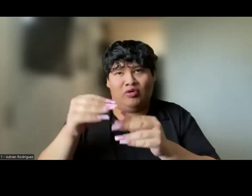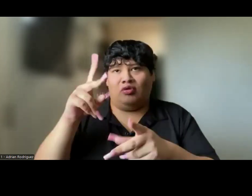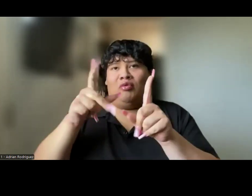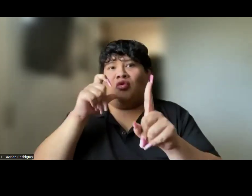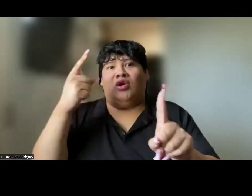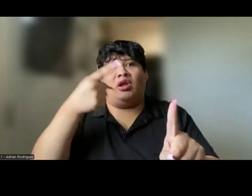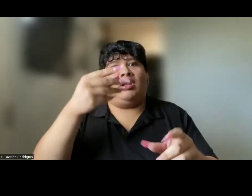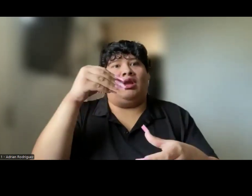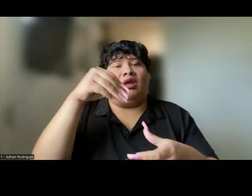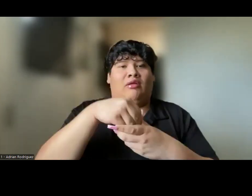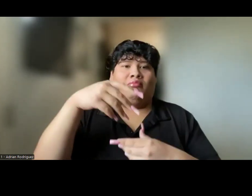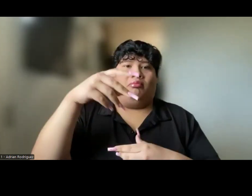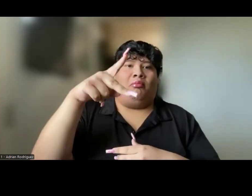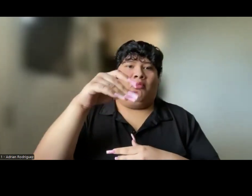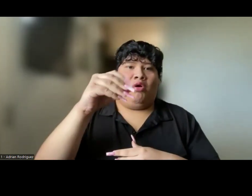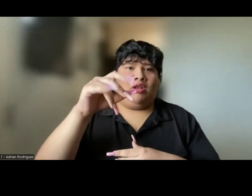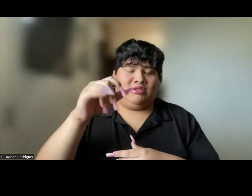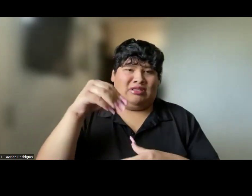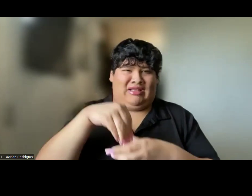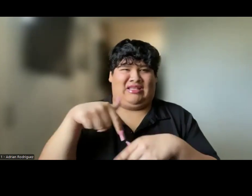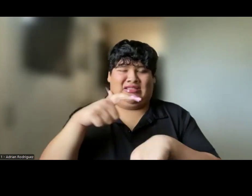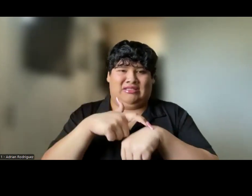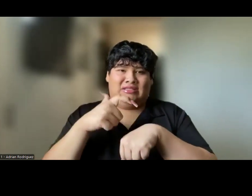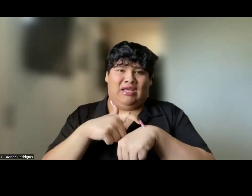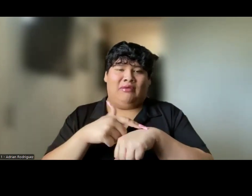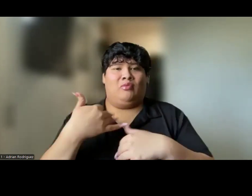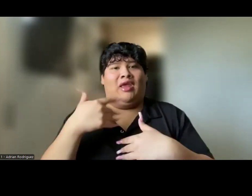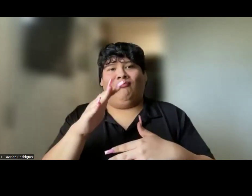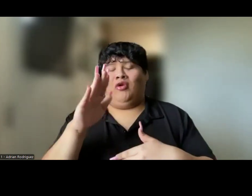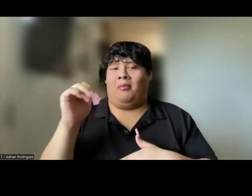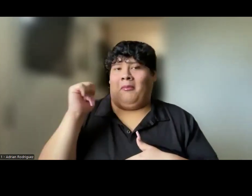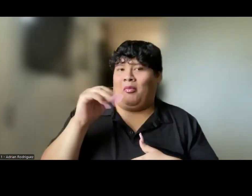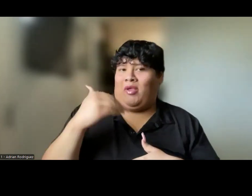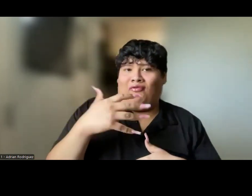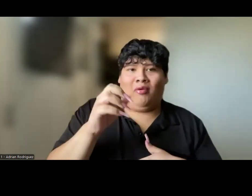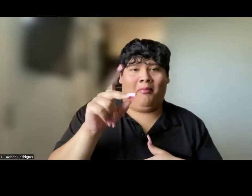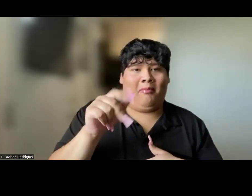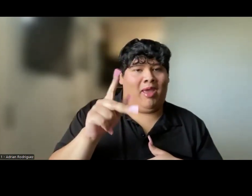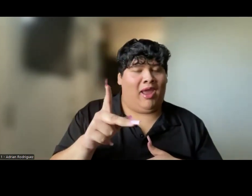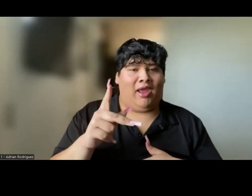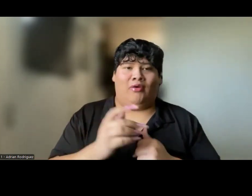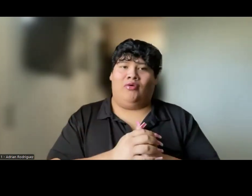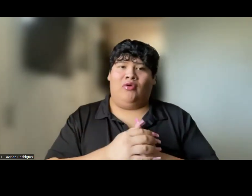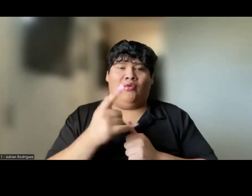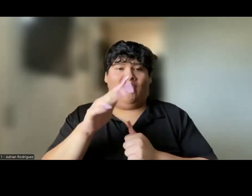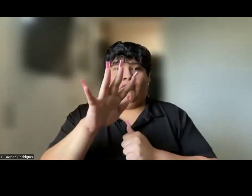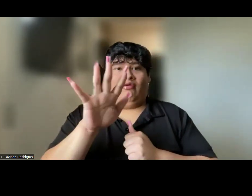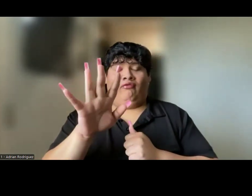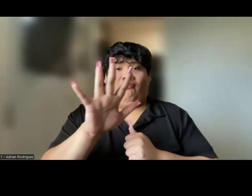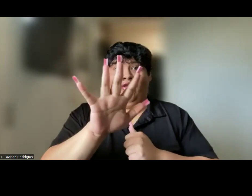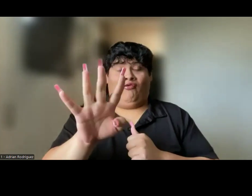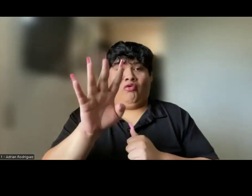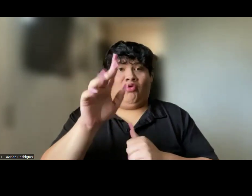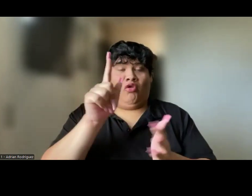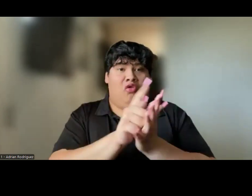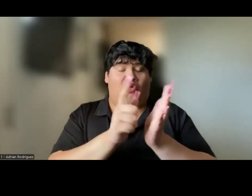federal policies in these uncertain times. We have your backs. We're up to 54 lawsuits at last count,